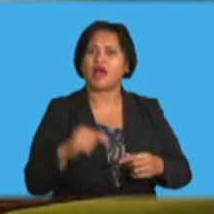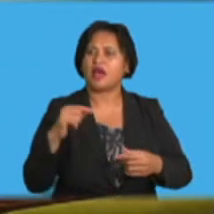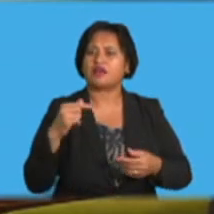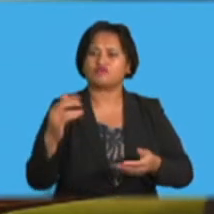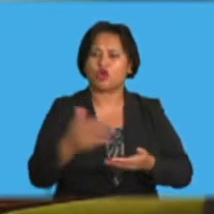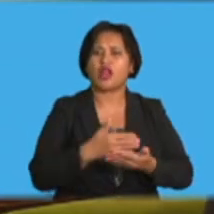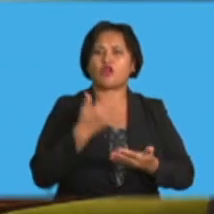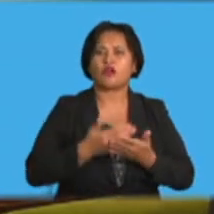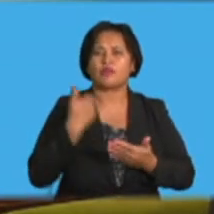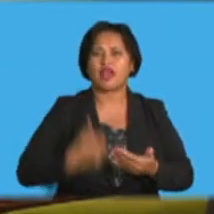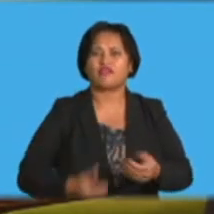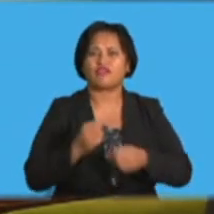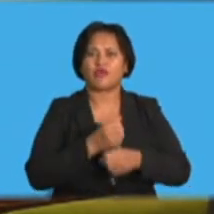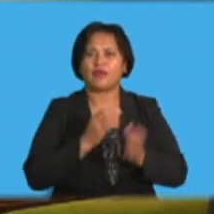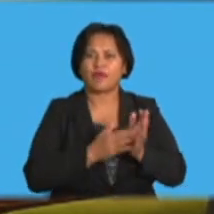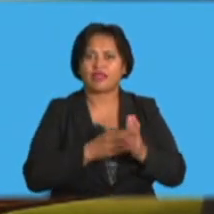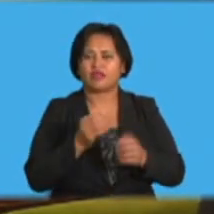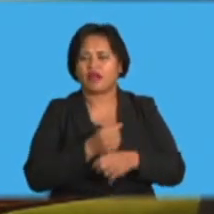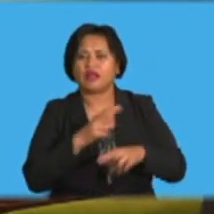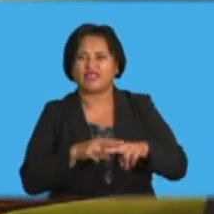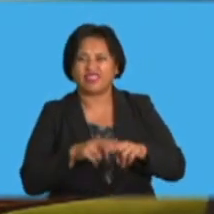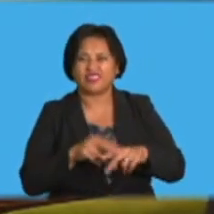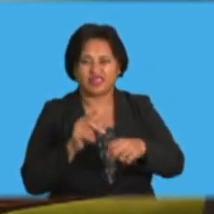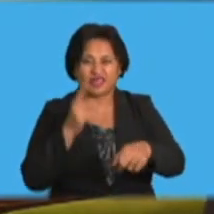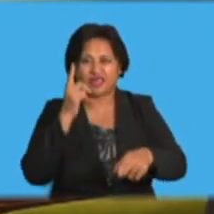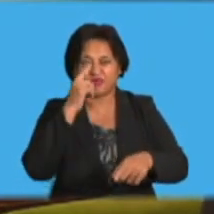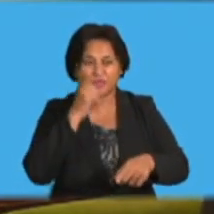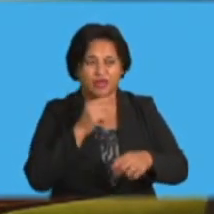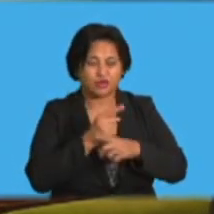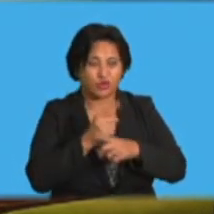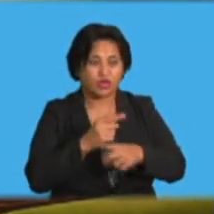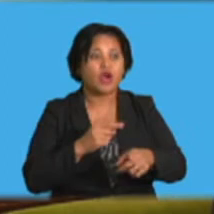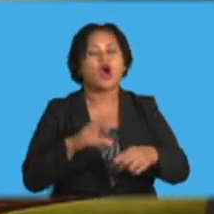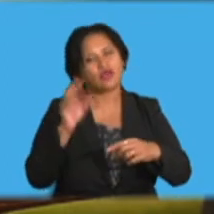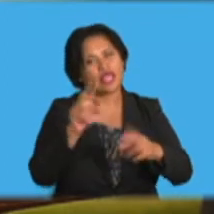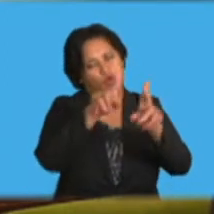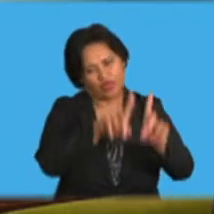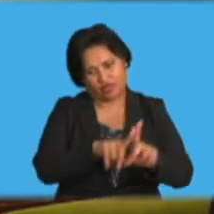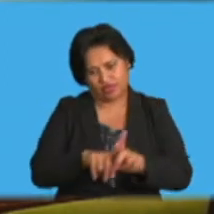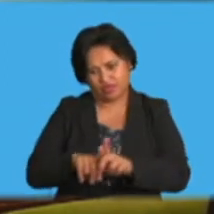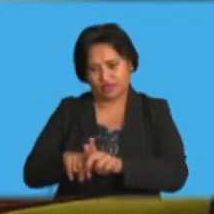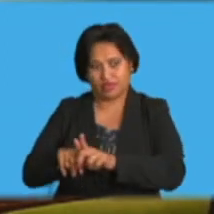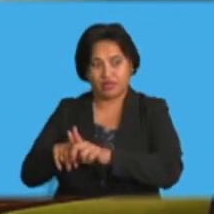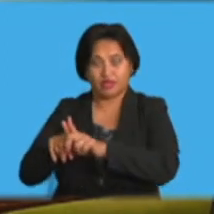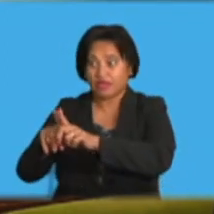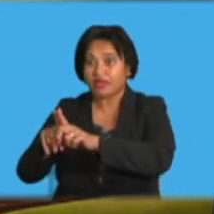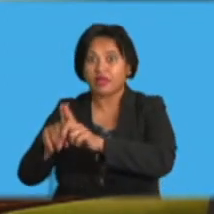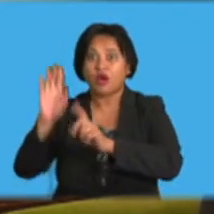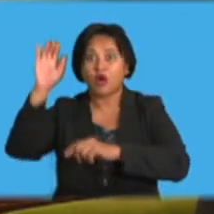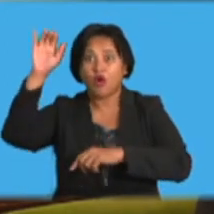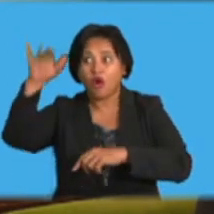sick because they're bedridden and they cannot come. So then the teams have said to them, okay, let's go to their house, and then they've suddenly disappeared from the